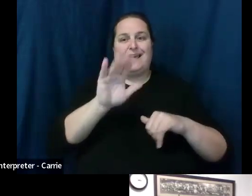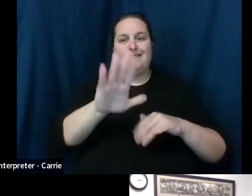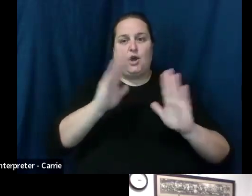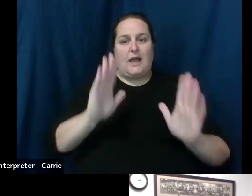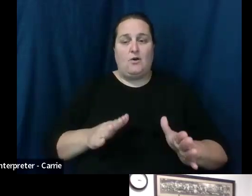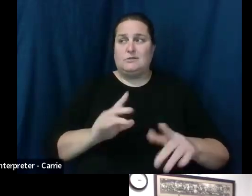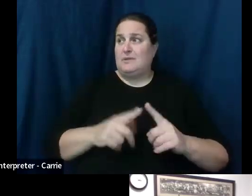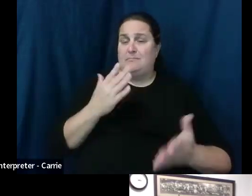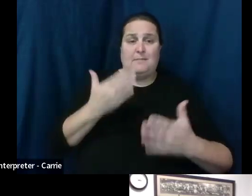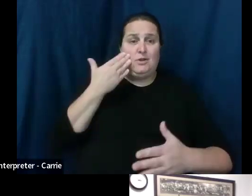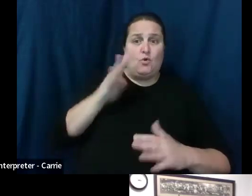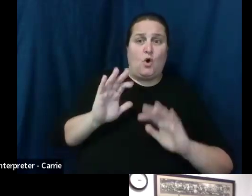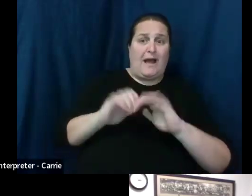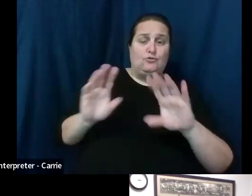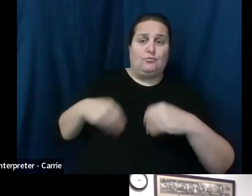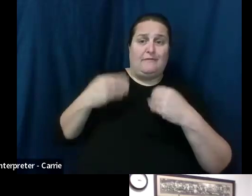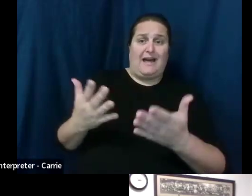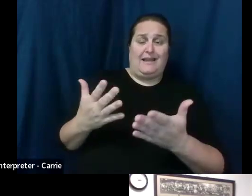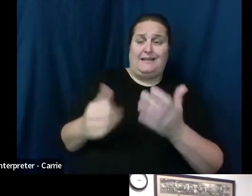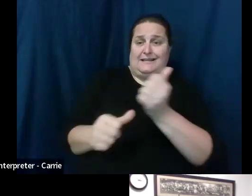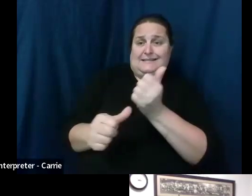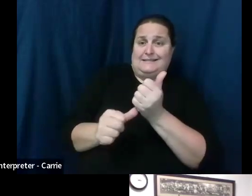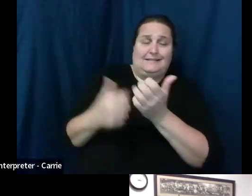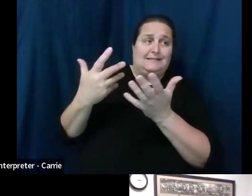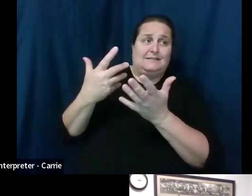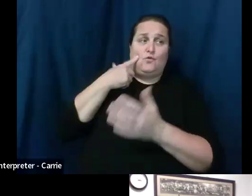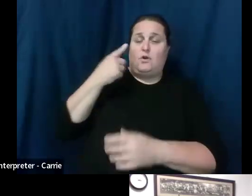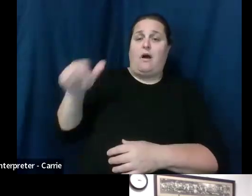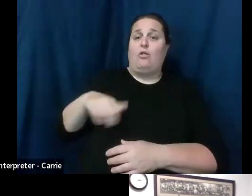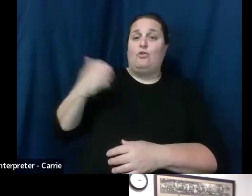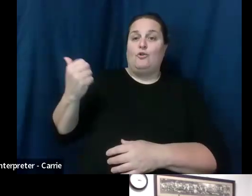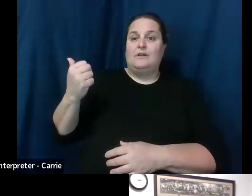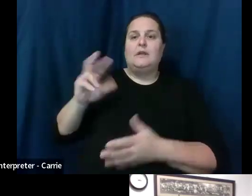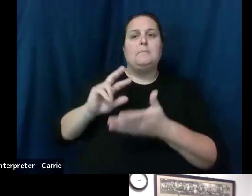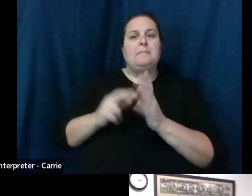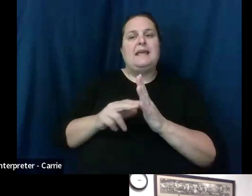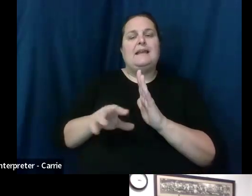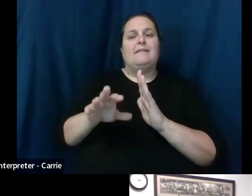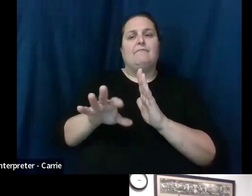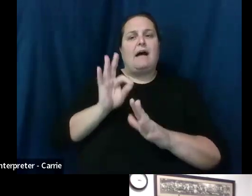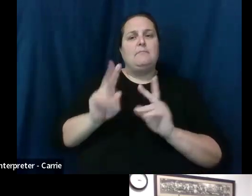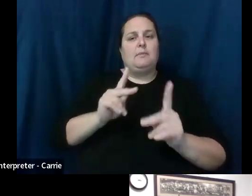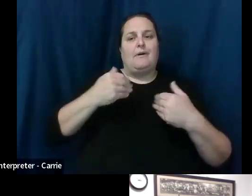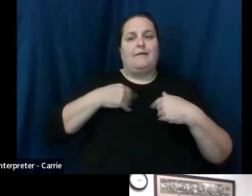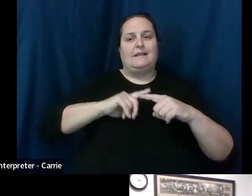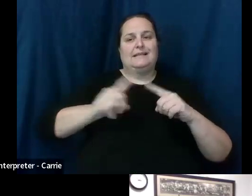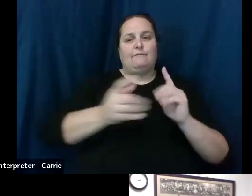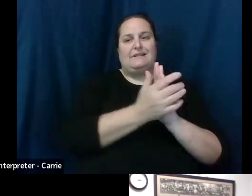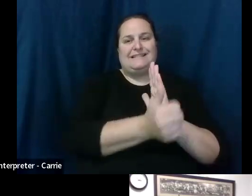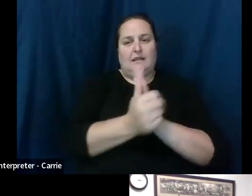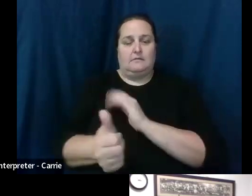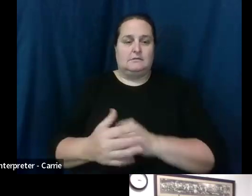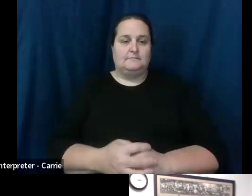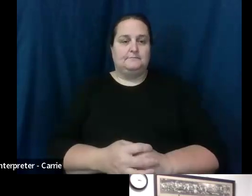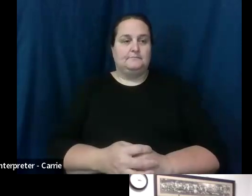you when things are going on, or vice versa. And so you want to have people with different skill sets from different places. You also